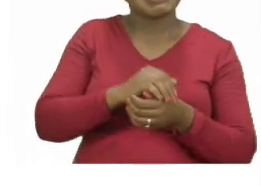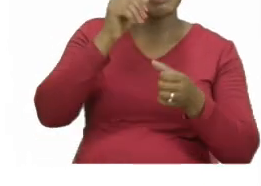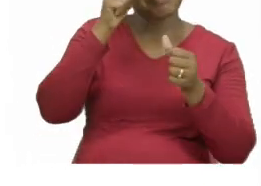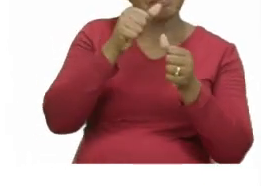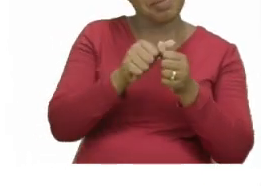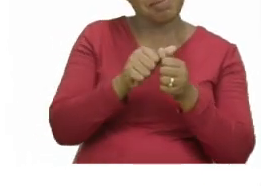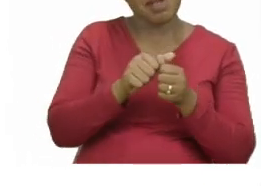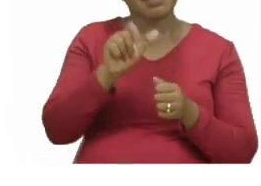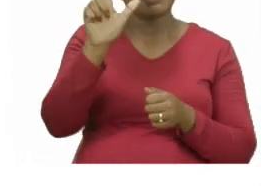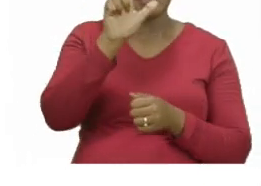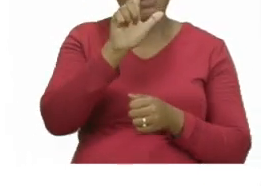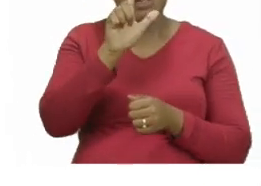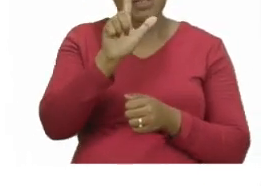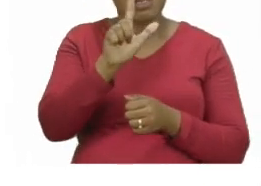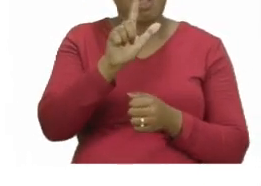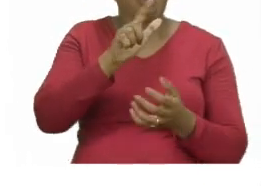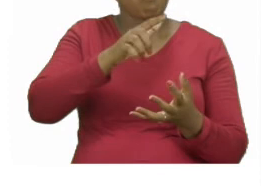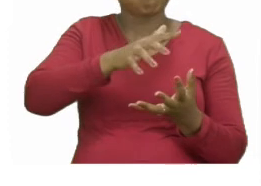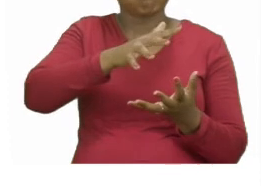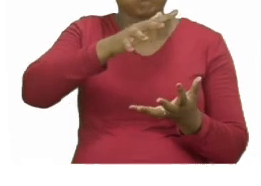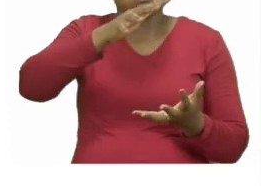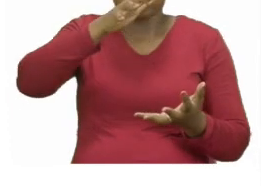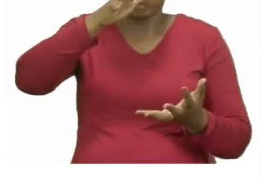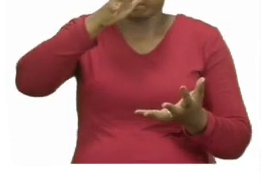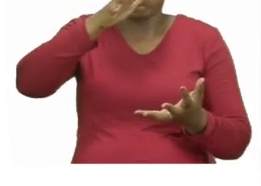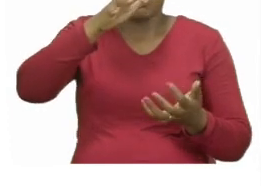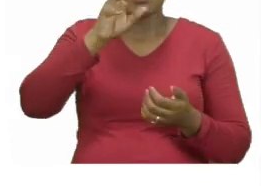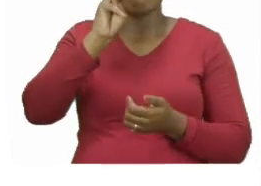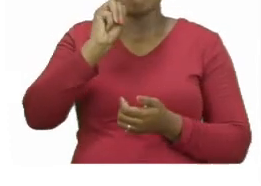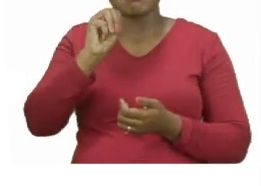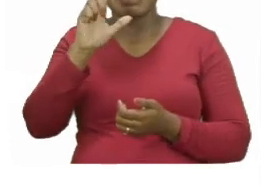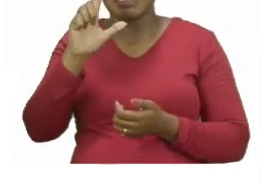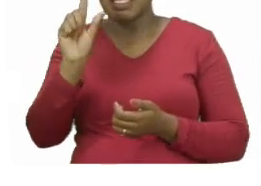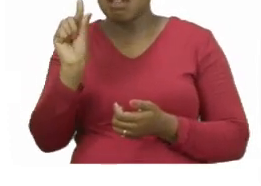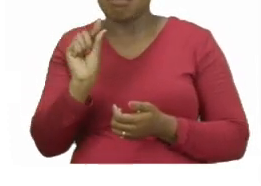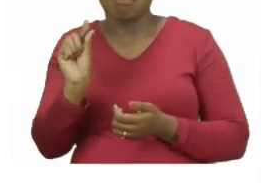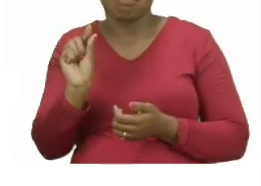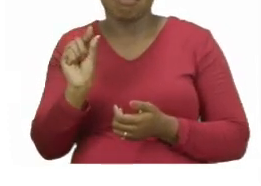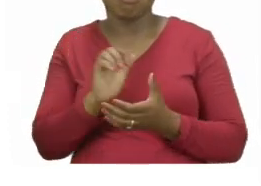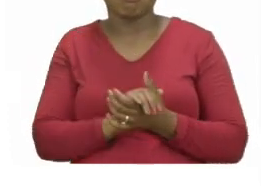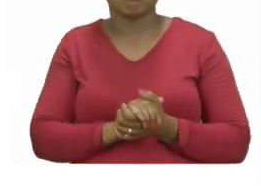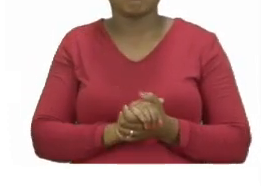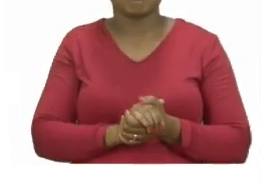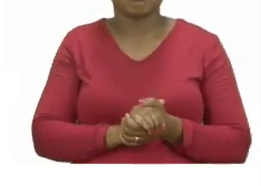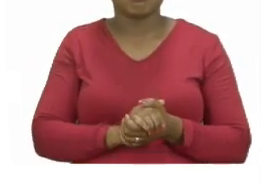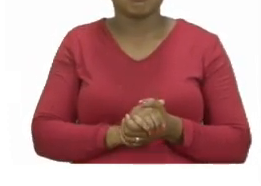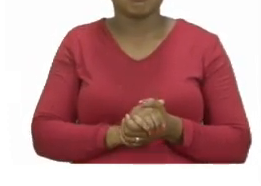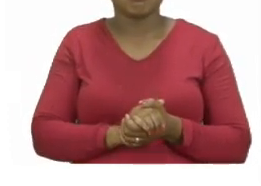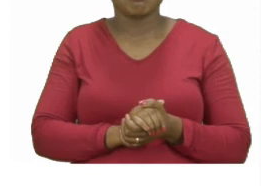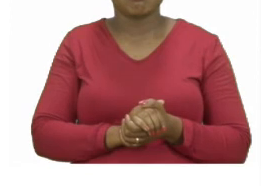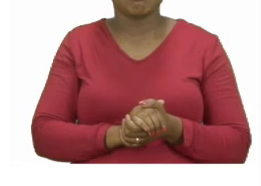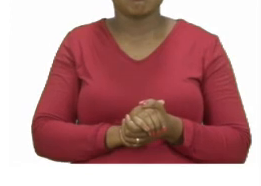milliliters. So that means if you want to find the most, you need to find an